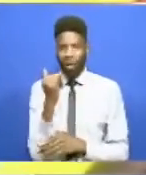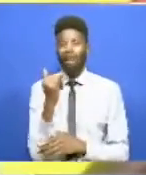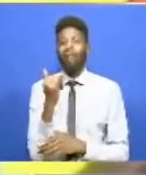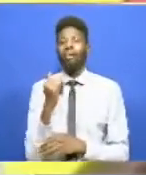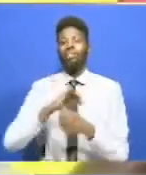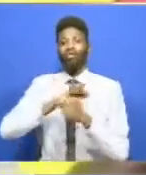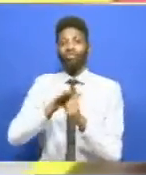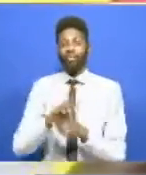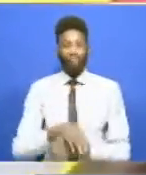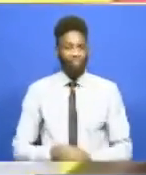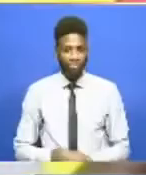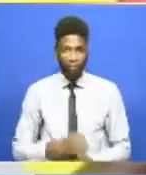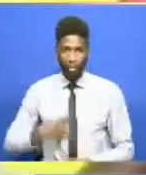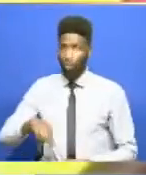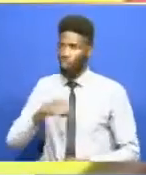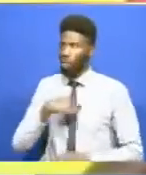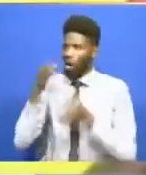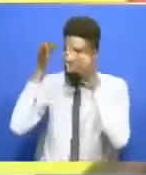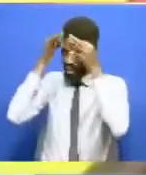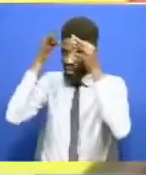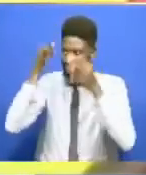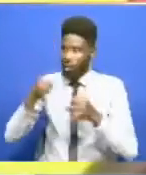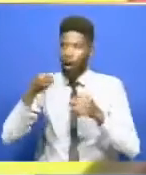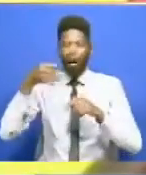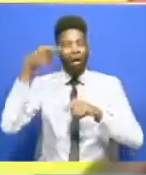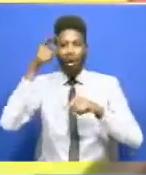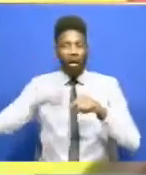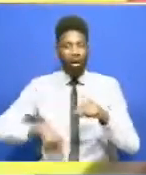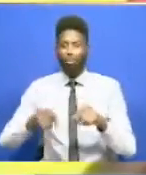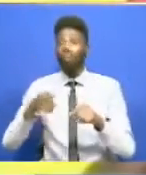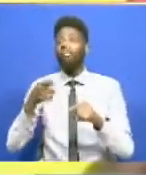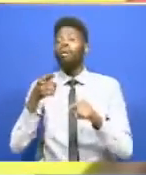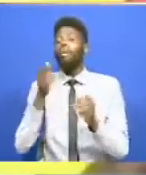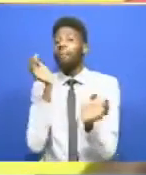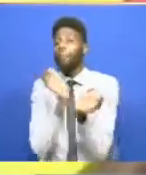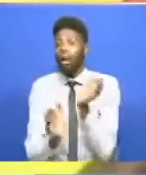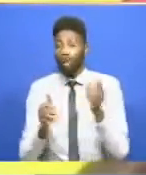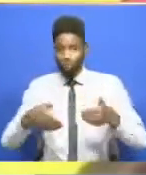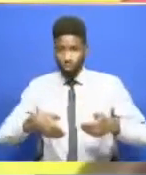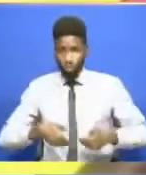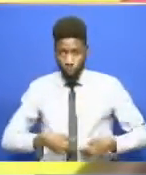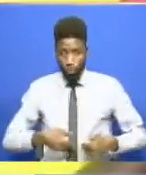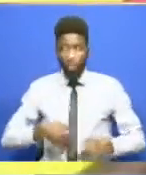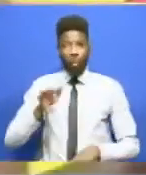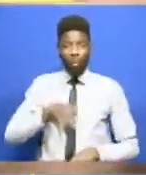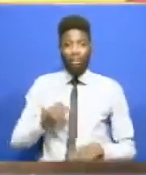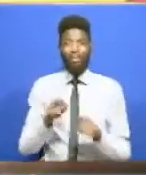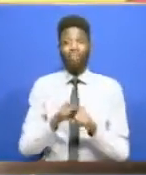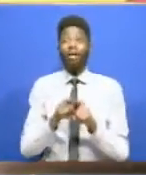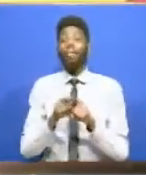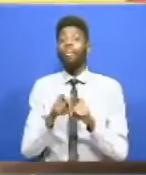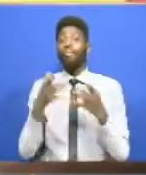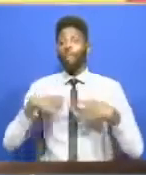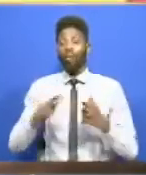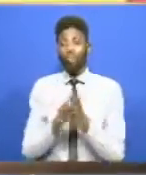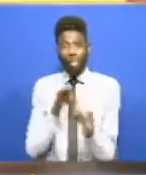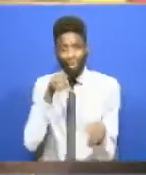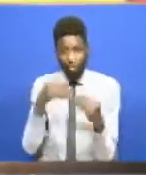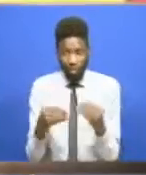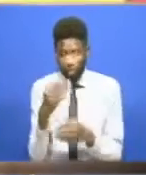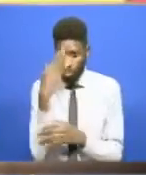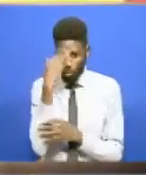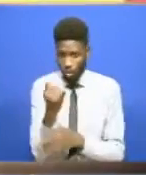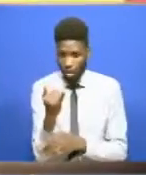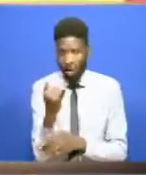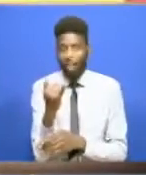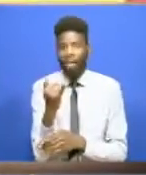we cannot punish young people, women and persons with disability because of the sins of the former parliamentarian or